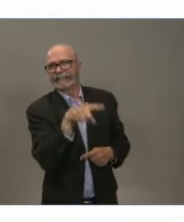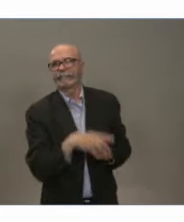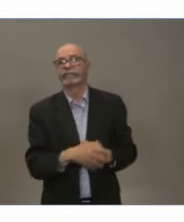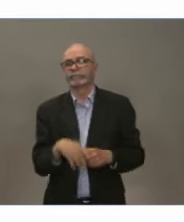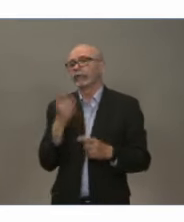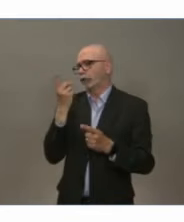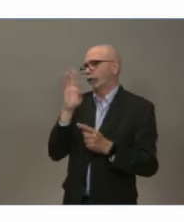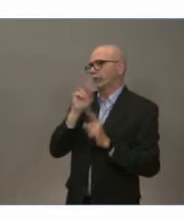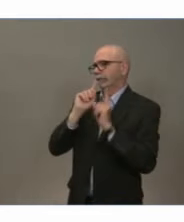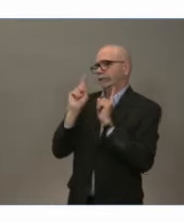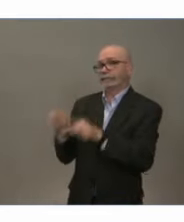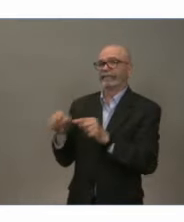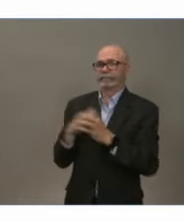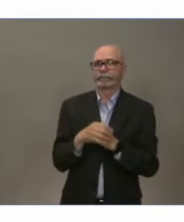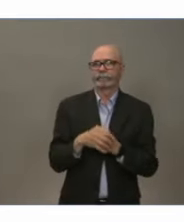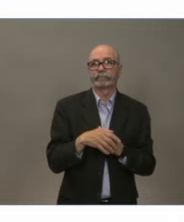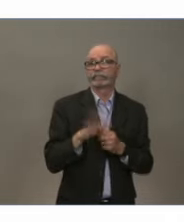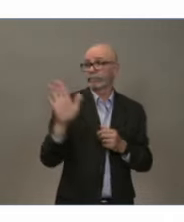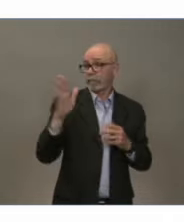allow me to give